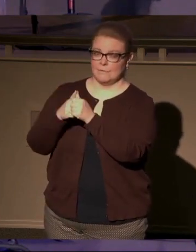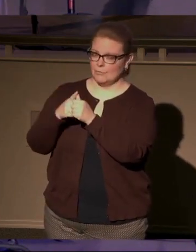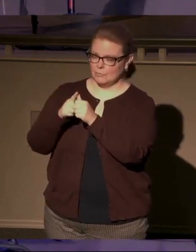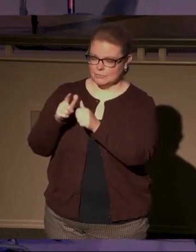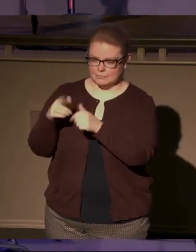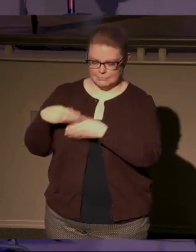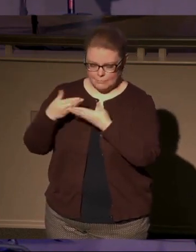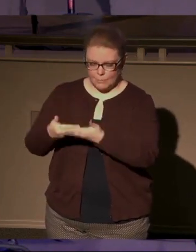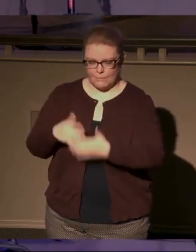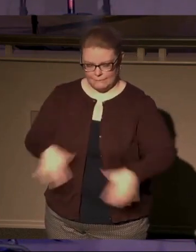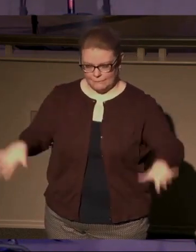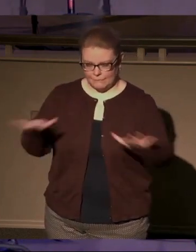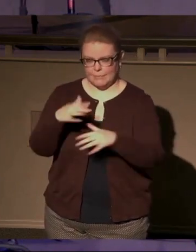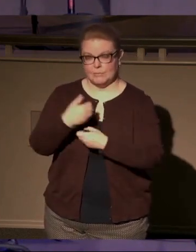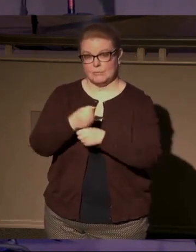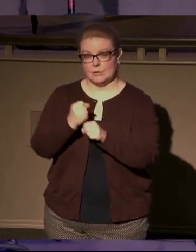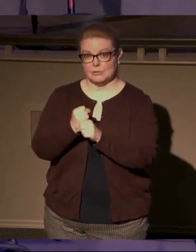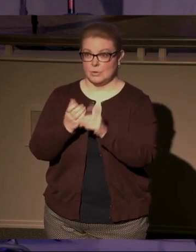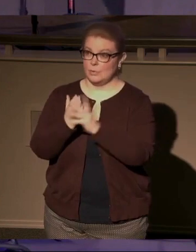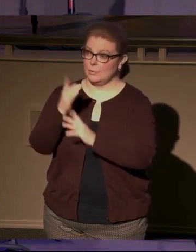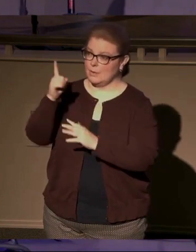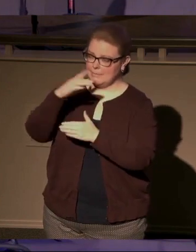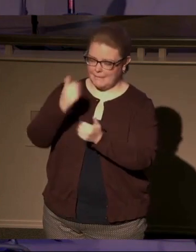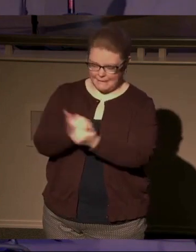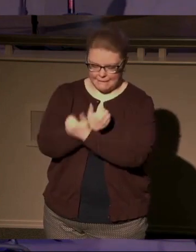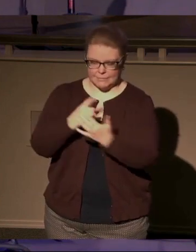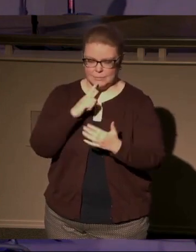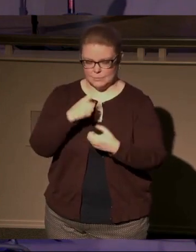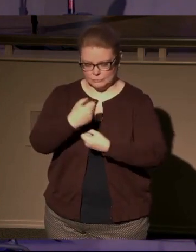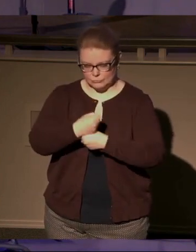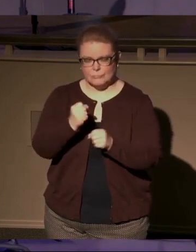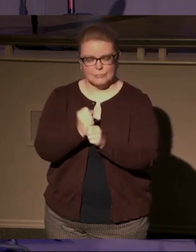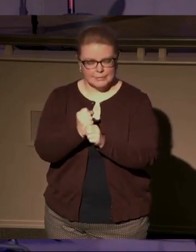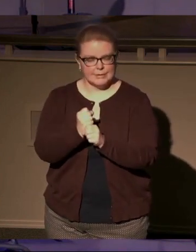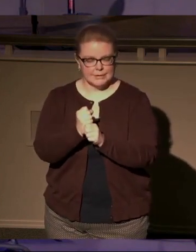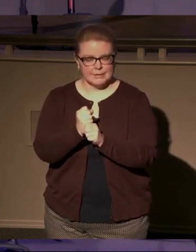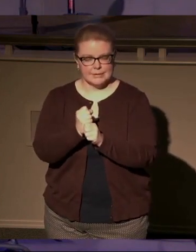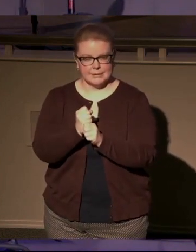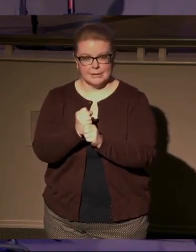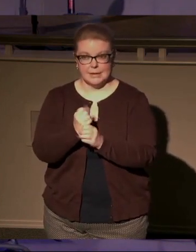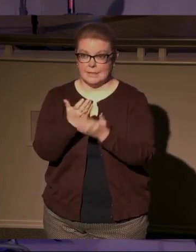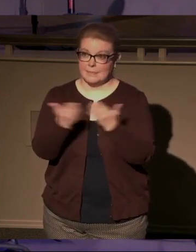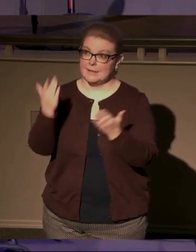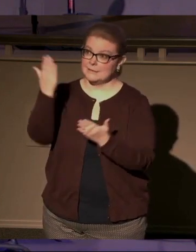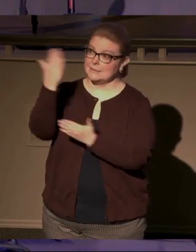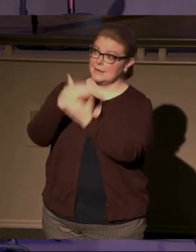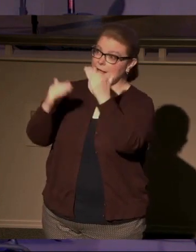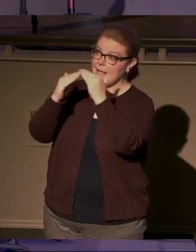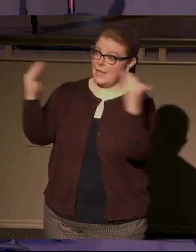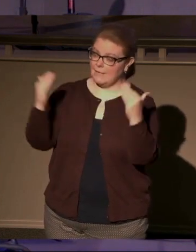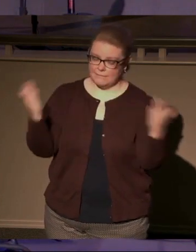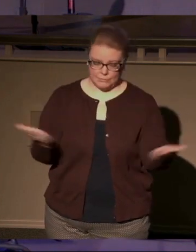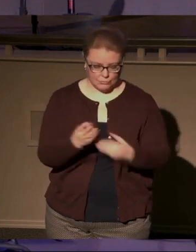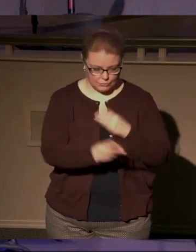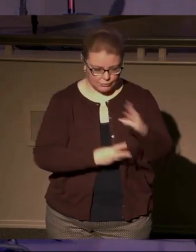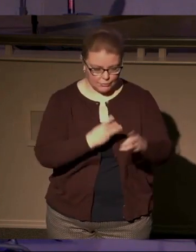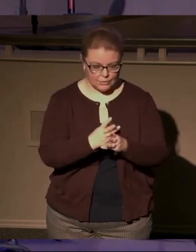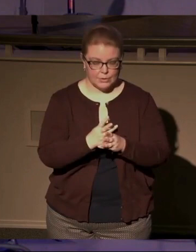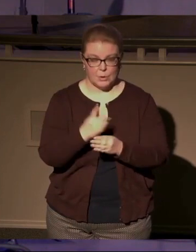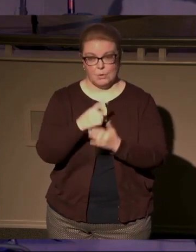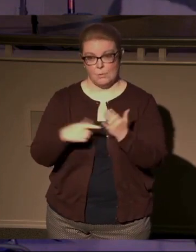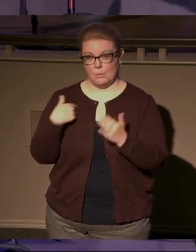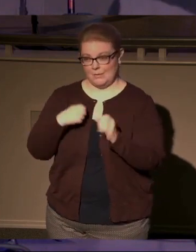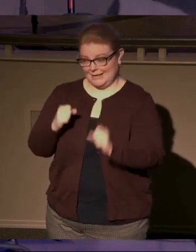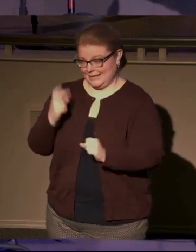creation. For by him all things were created, things in heaven and on earth, visible and